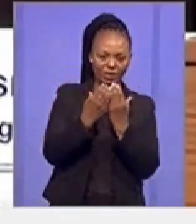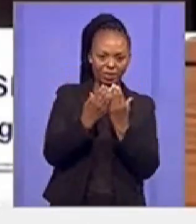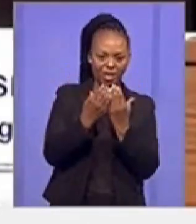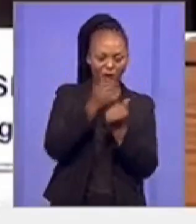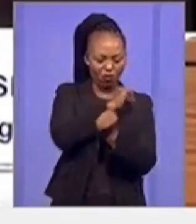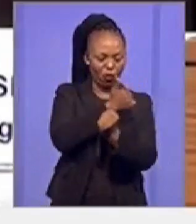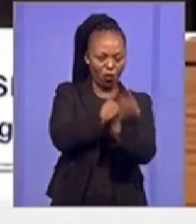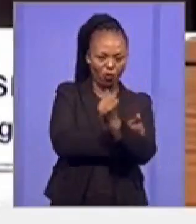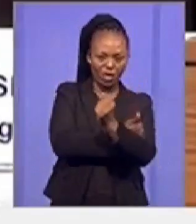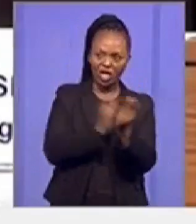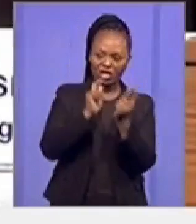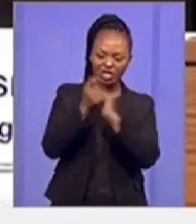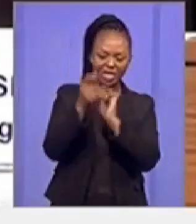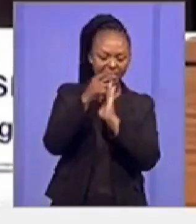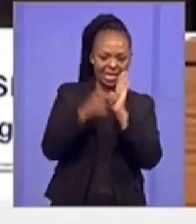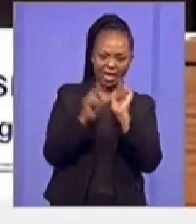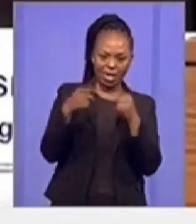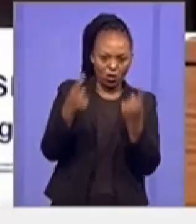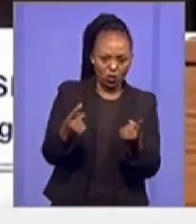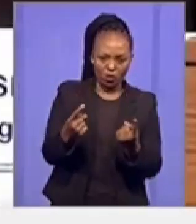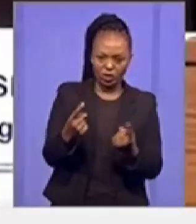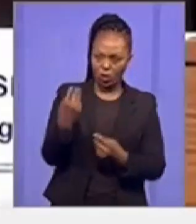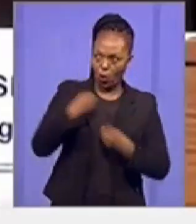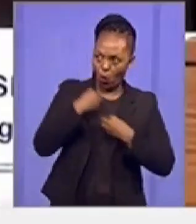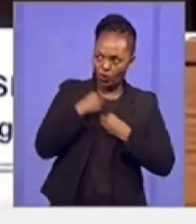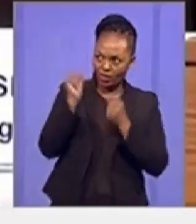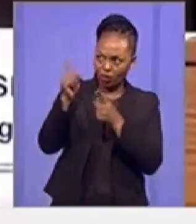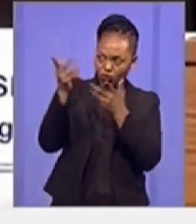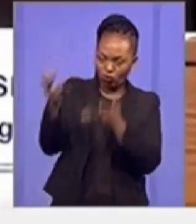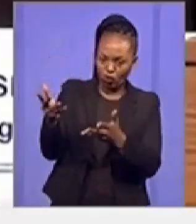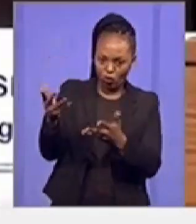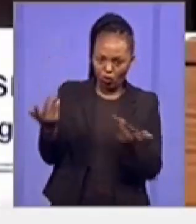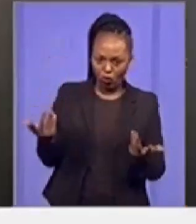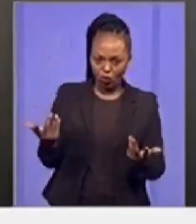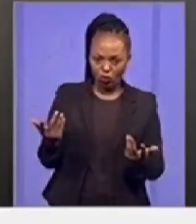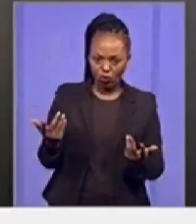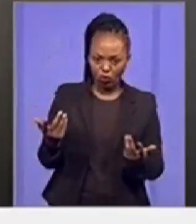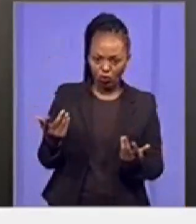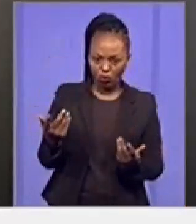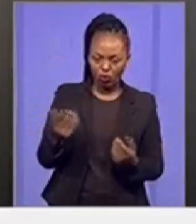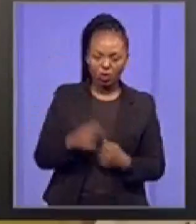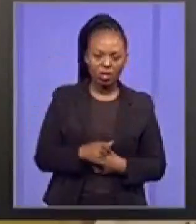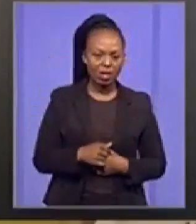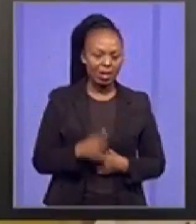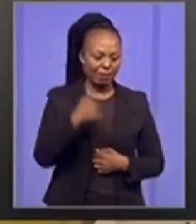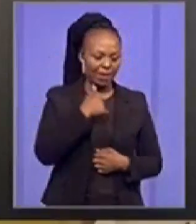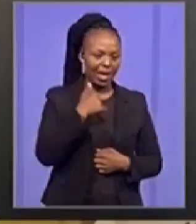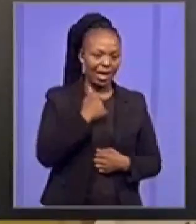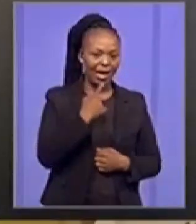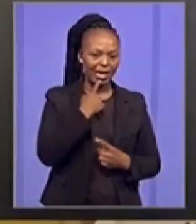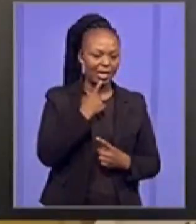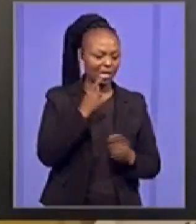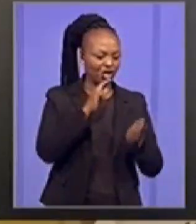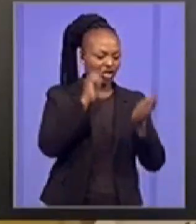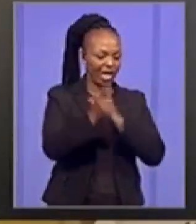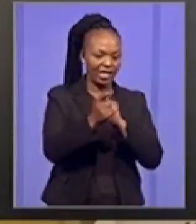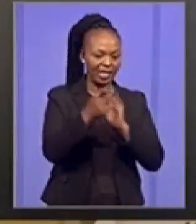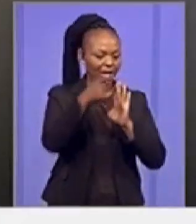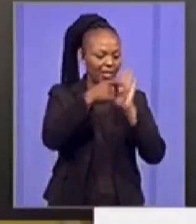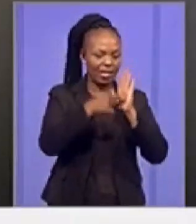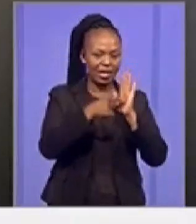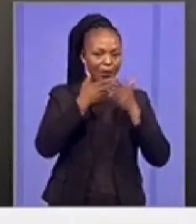can't then change the date on your own in the street, as you call it. I did not change